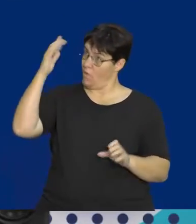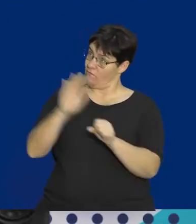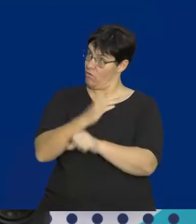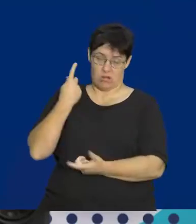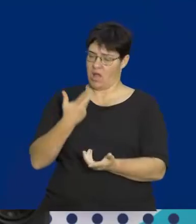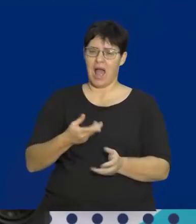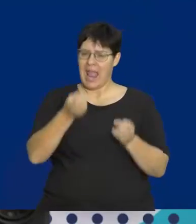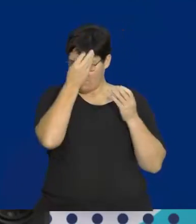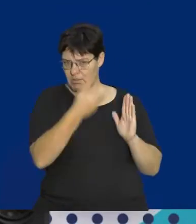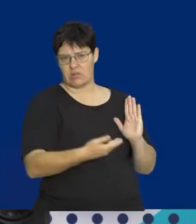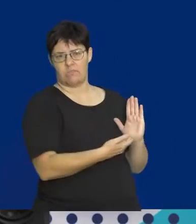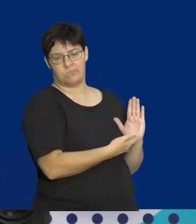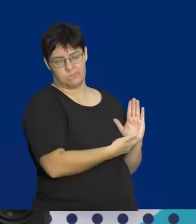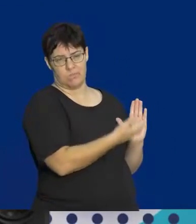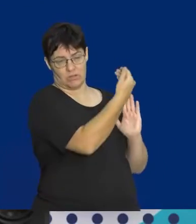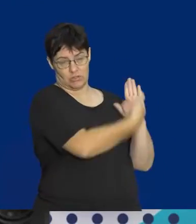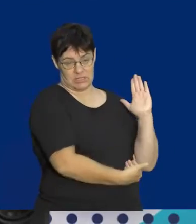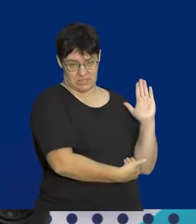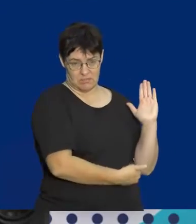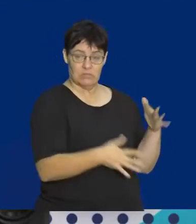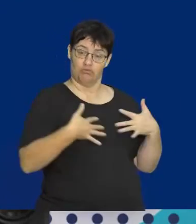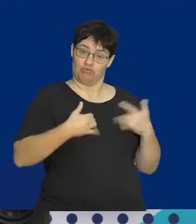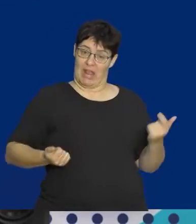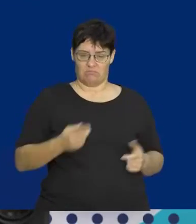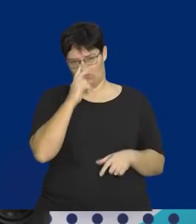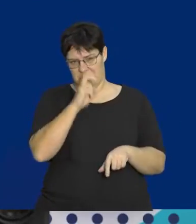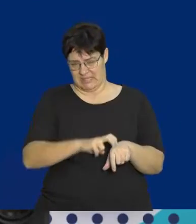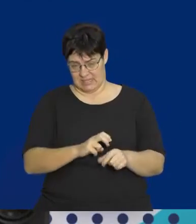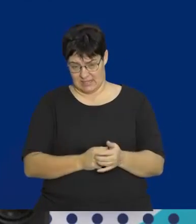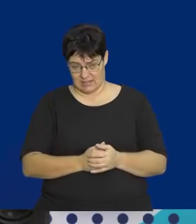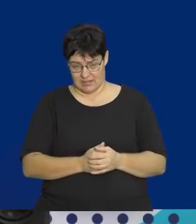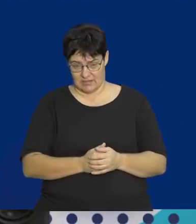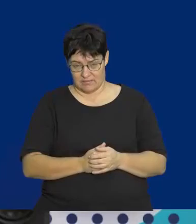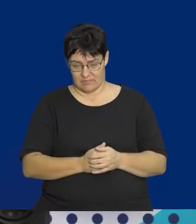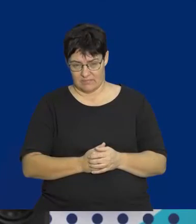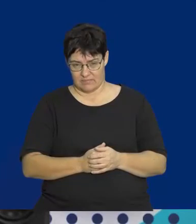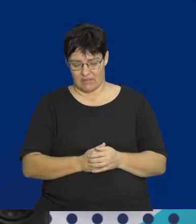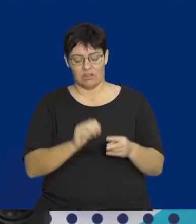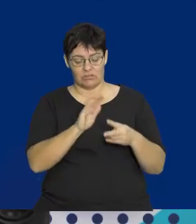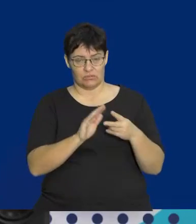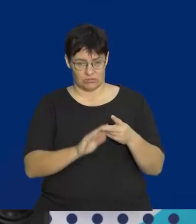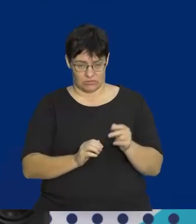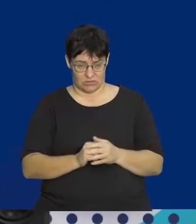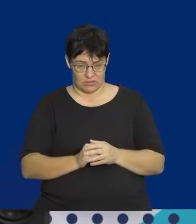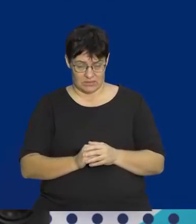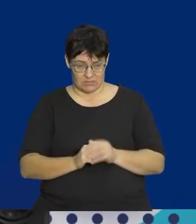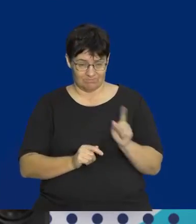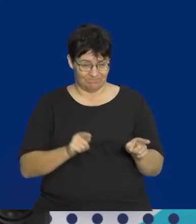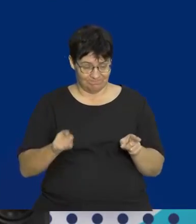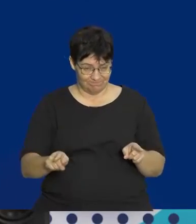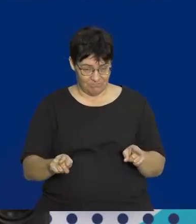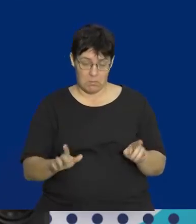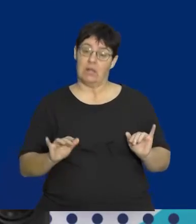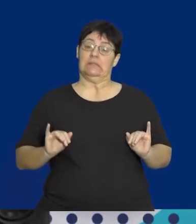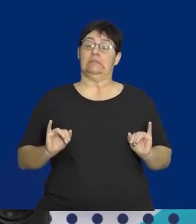They're on your information sheet, so don't stress about those. 2 types of questions, really not